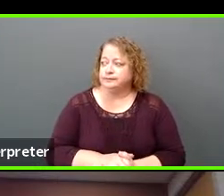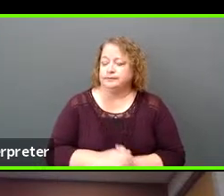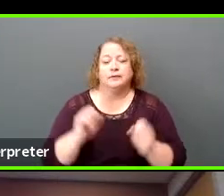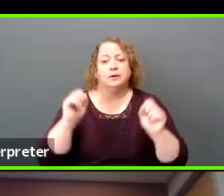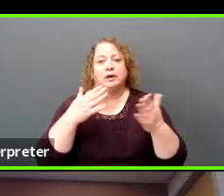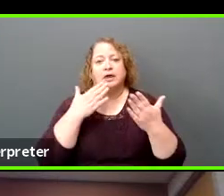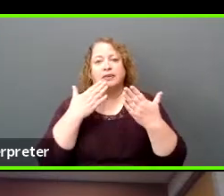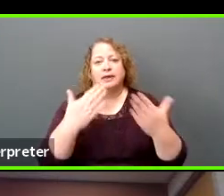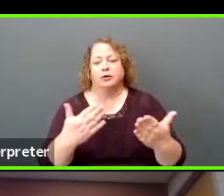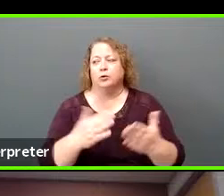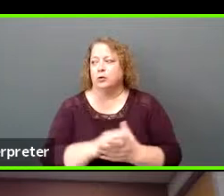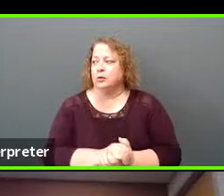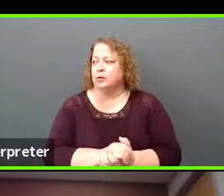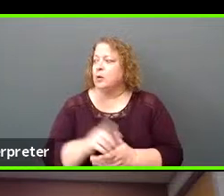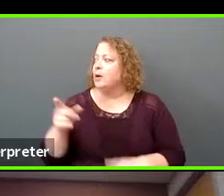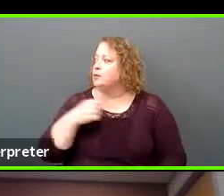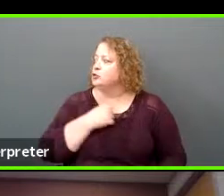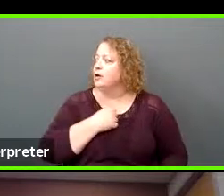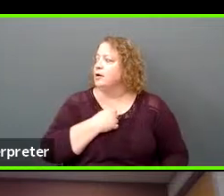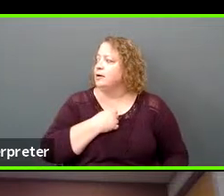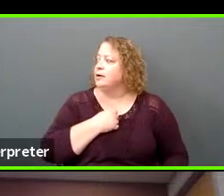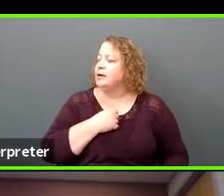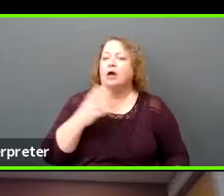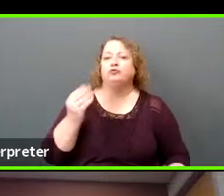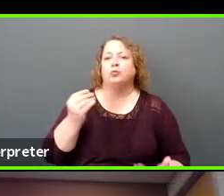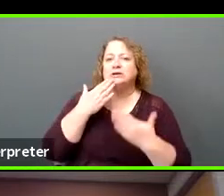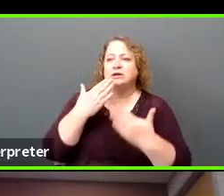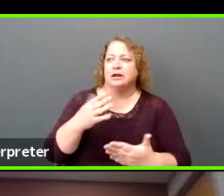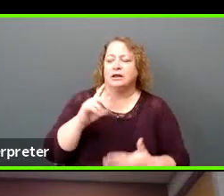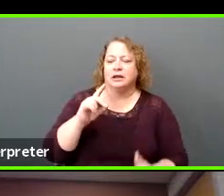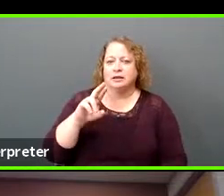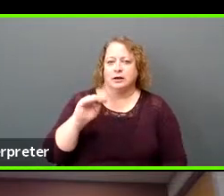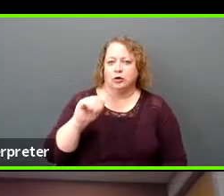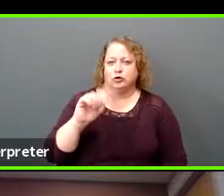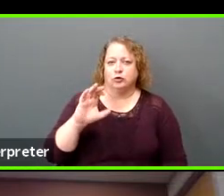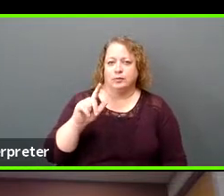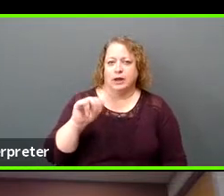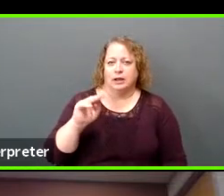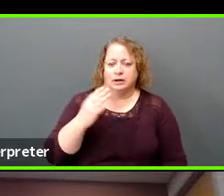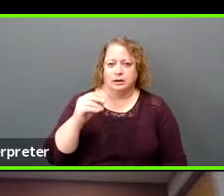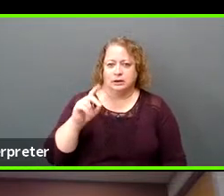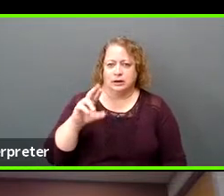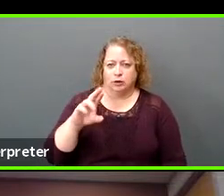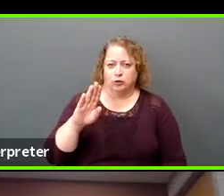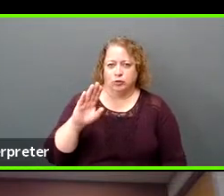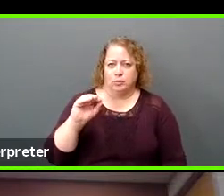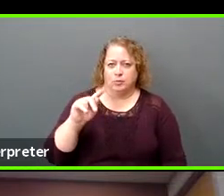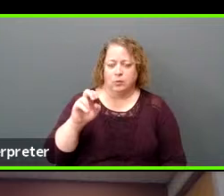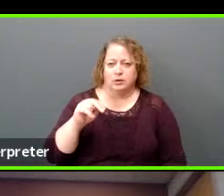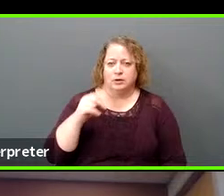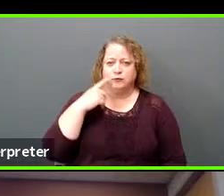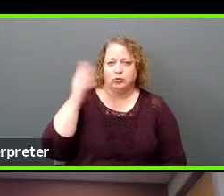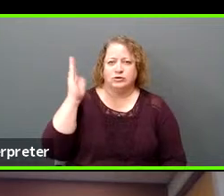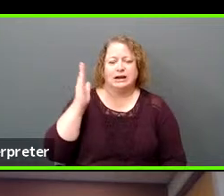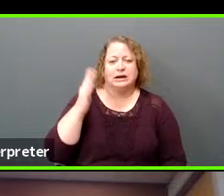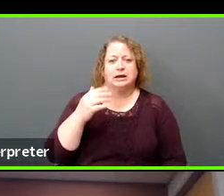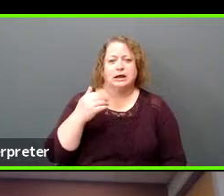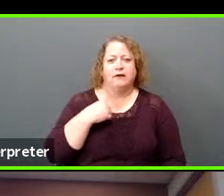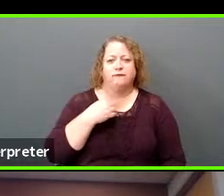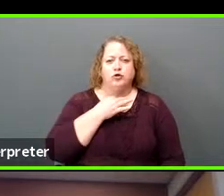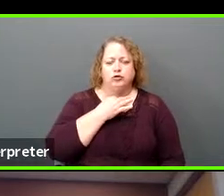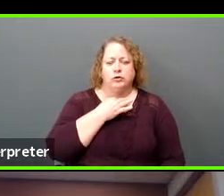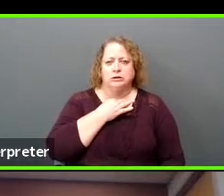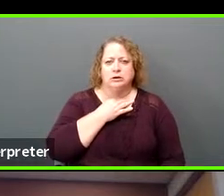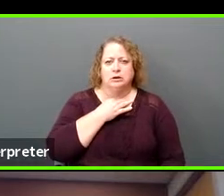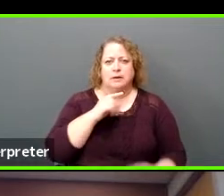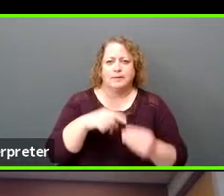All right, thank you. Thank you. I'm sorry. I do actually, I want to say thank you, Dr. Macklin and Dr. Bolton, for presenting. I do have a